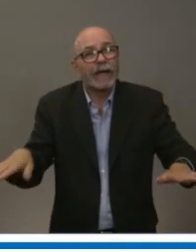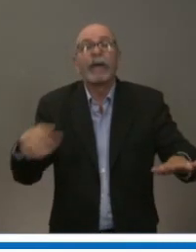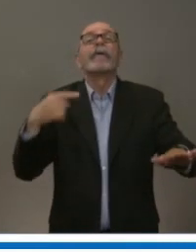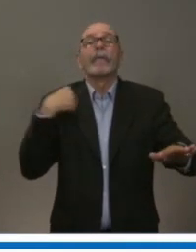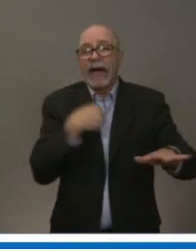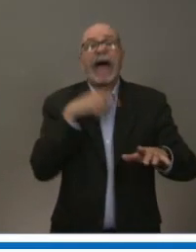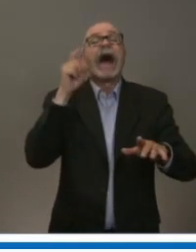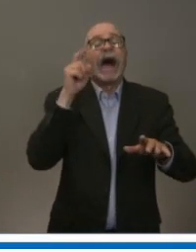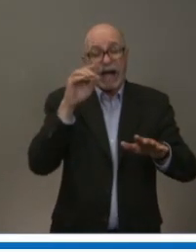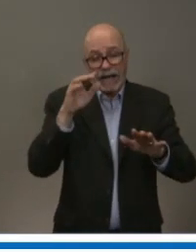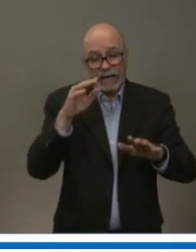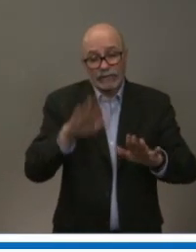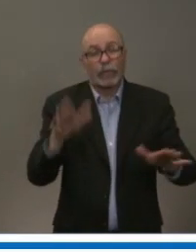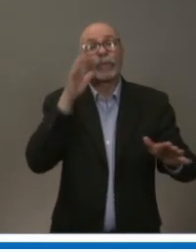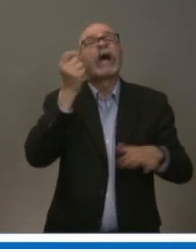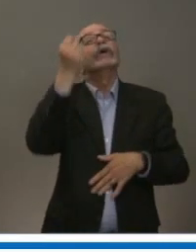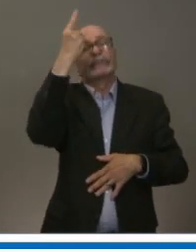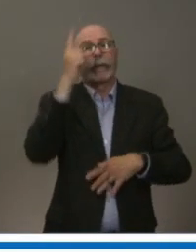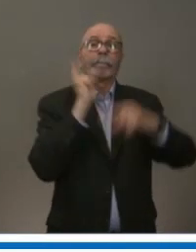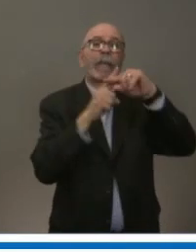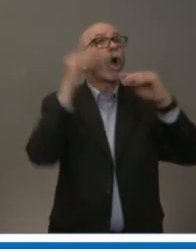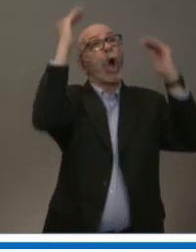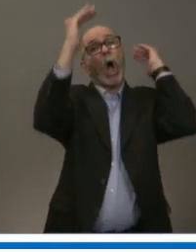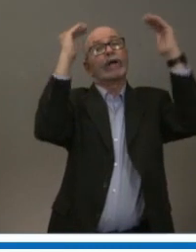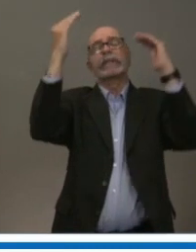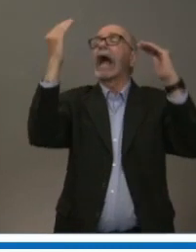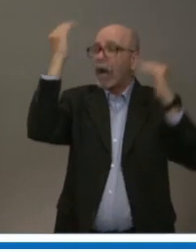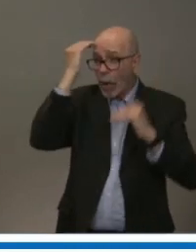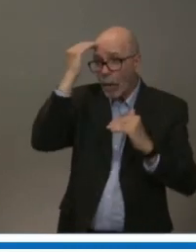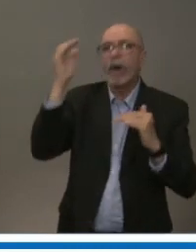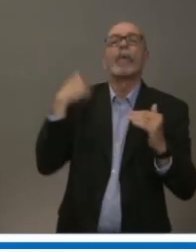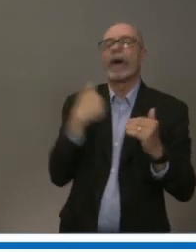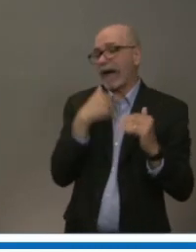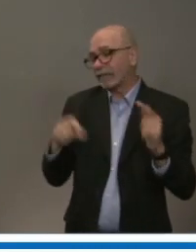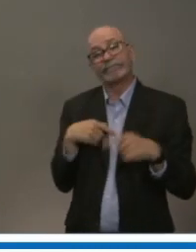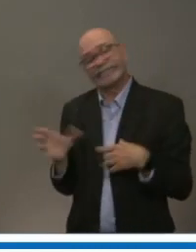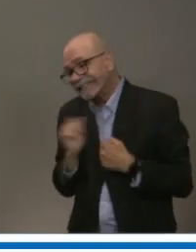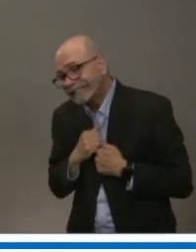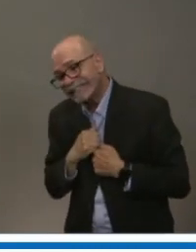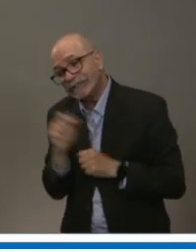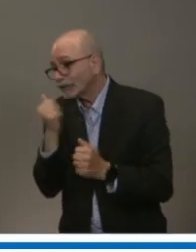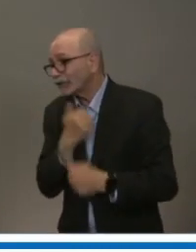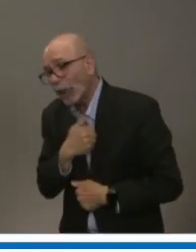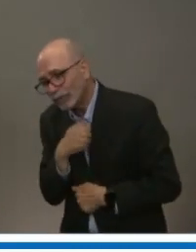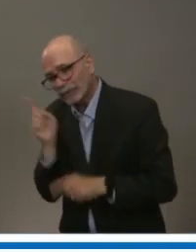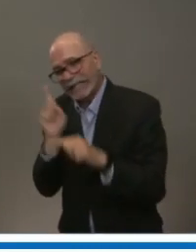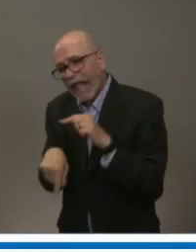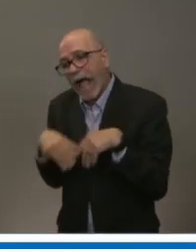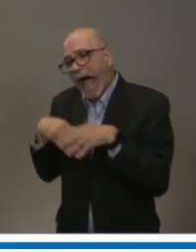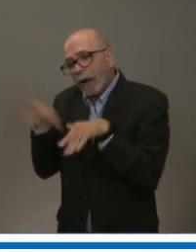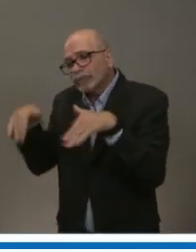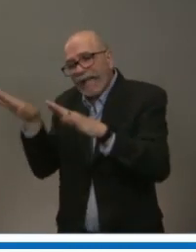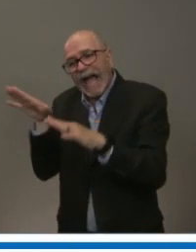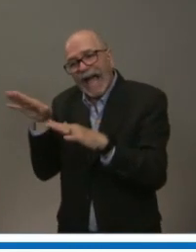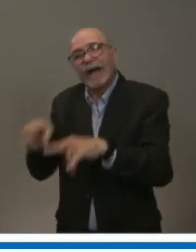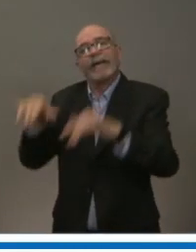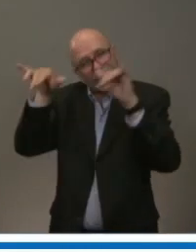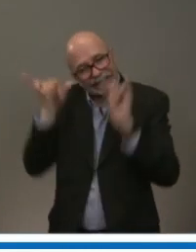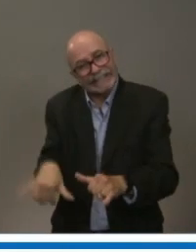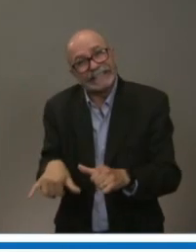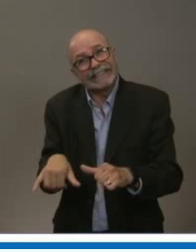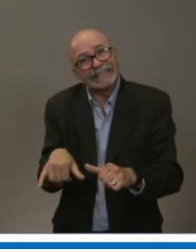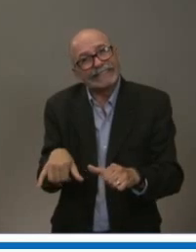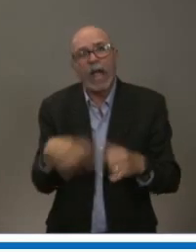hard in the spring to tell your kids they can't go outside. It's the very thing we as parents look forward to after a long winter, telling our kids